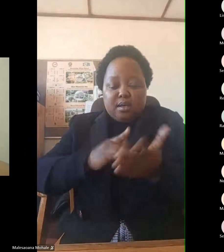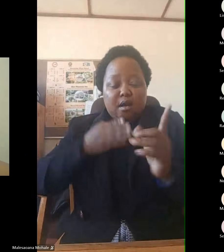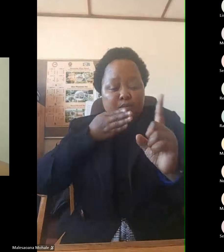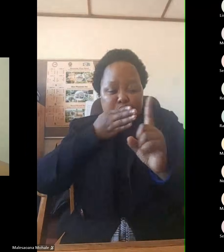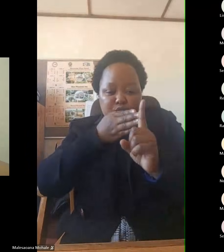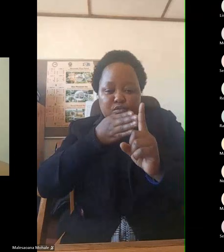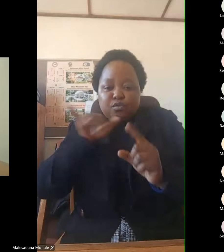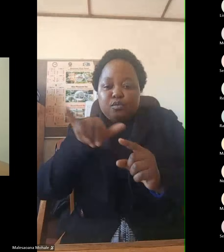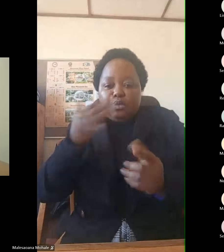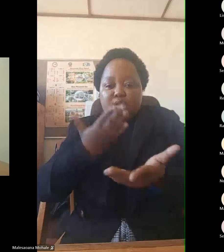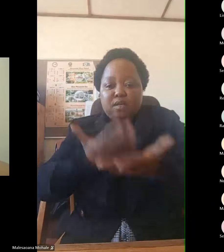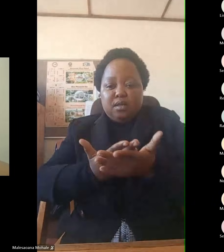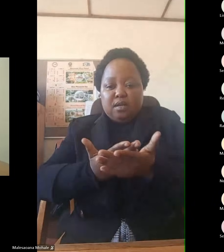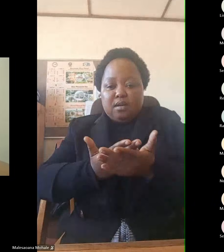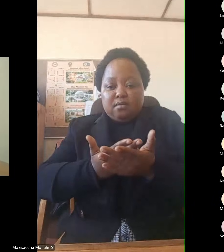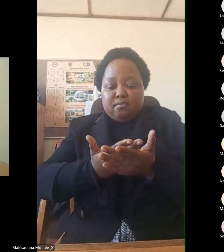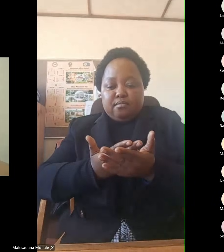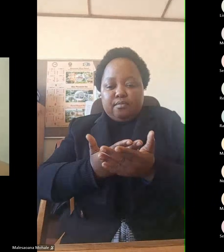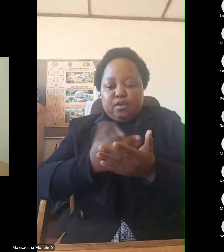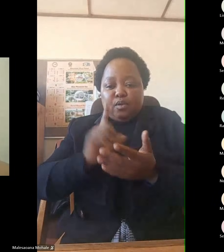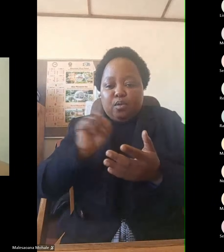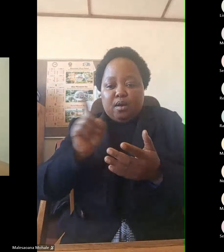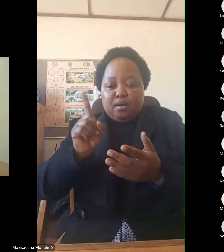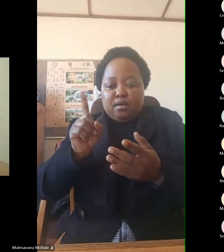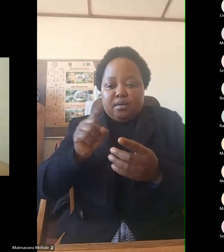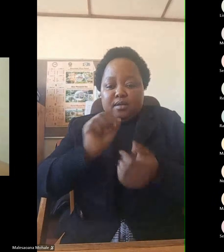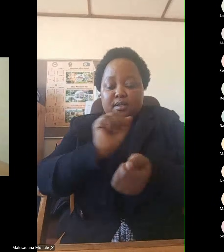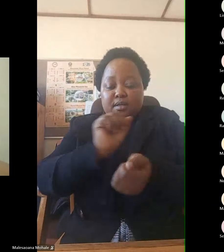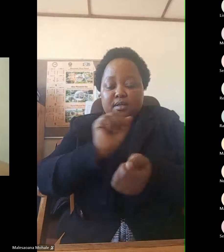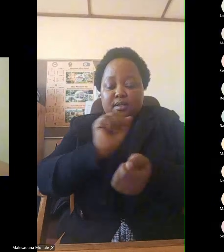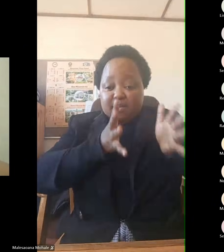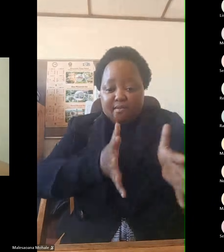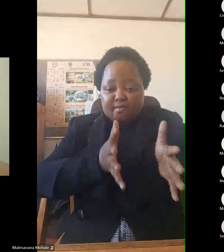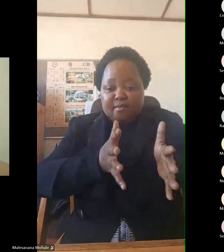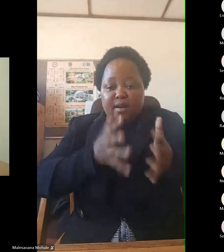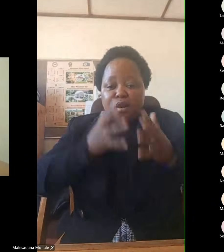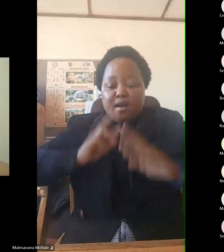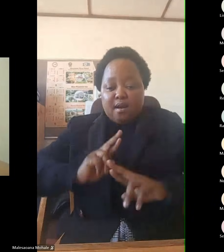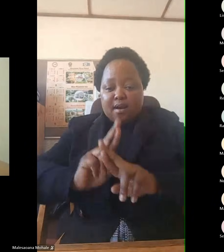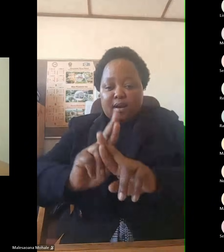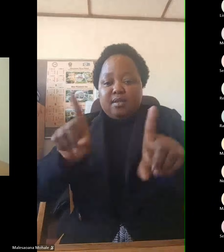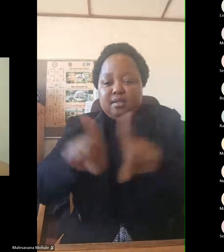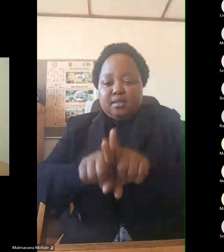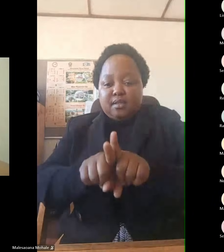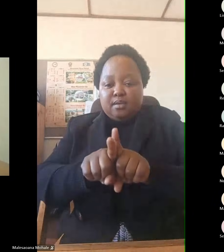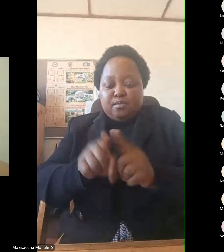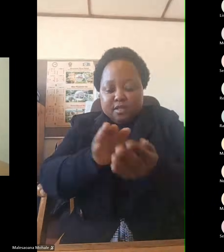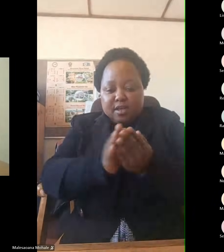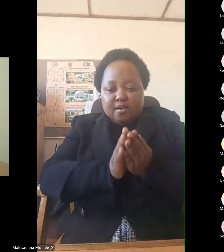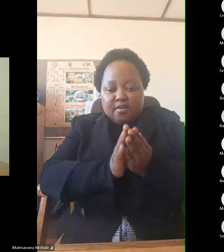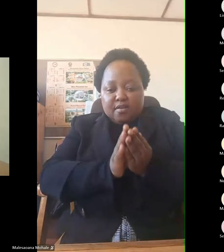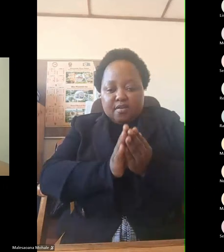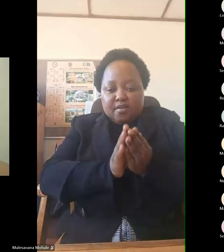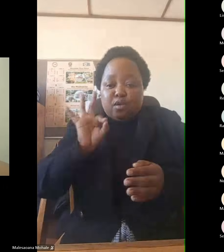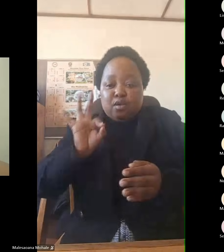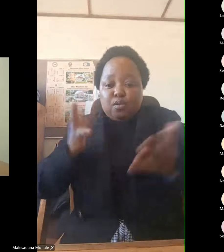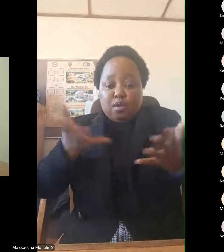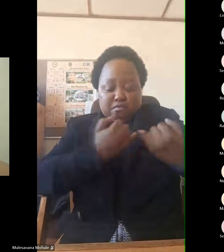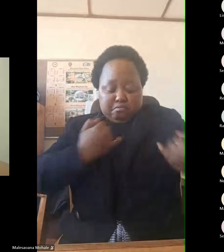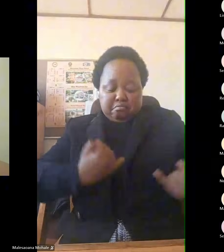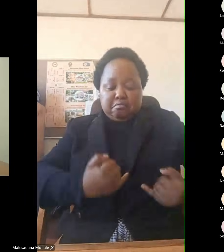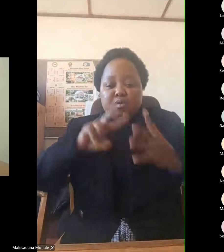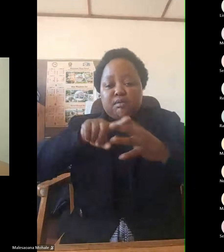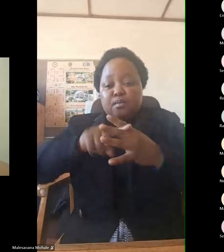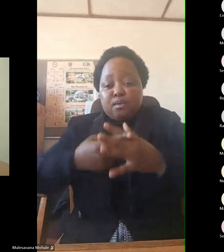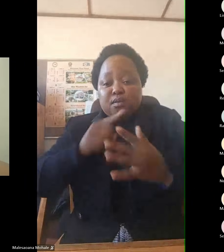survivor rights, dignity, safety, and choice at the heart of our responses. And it is very important, I